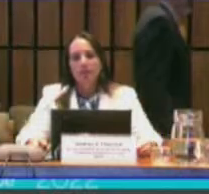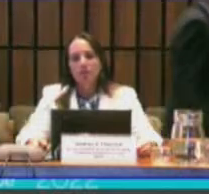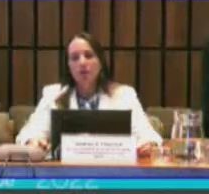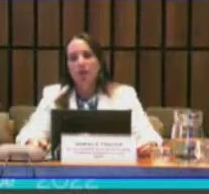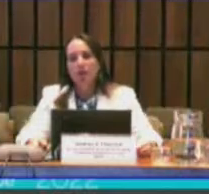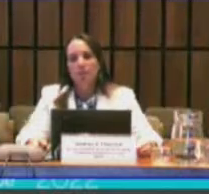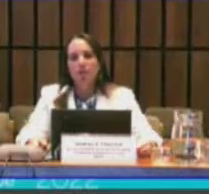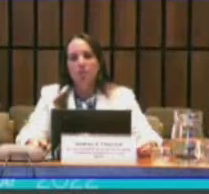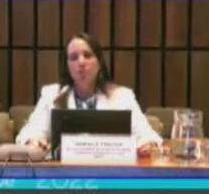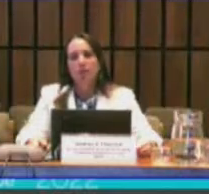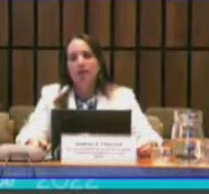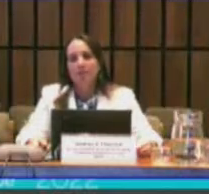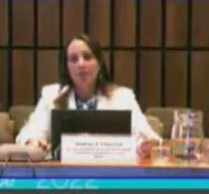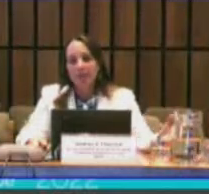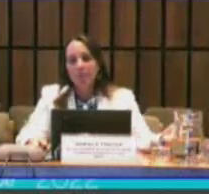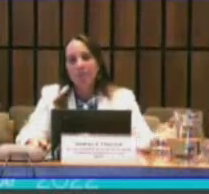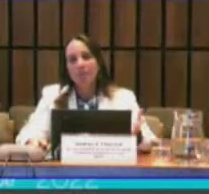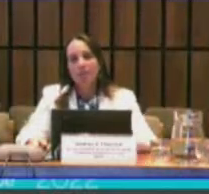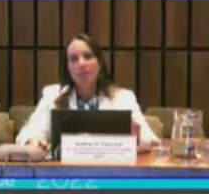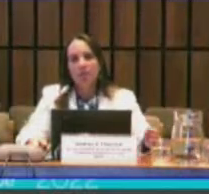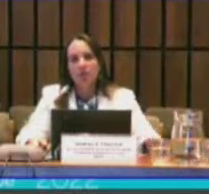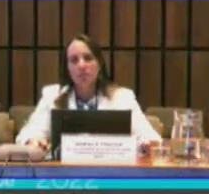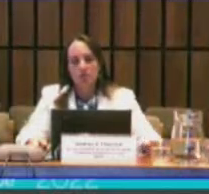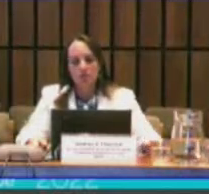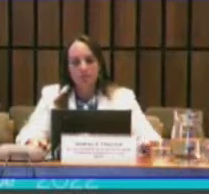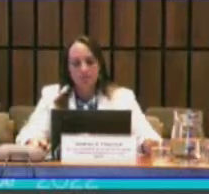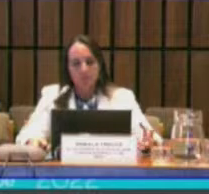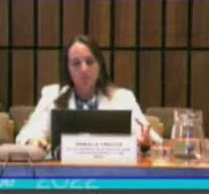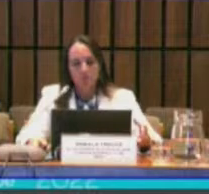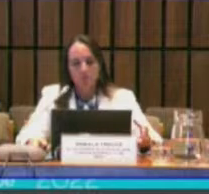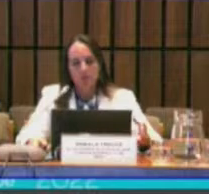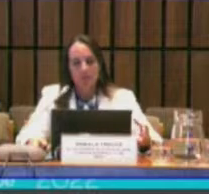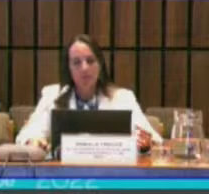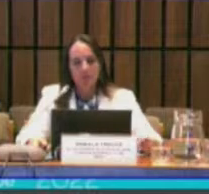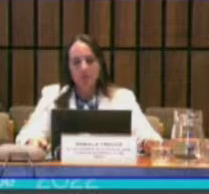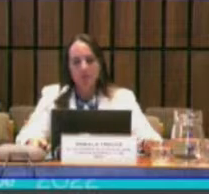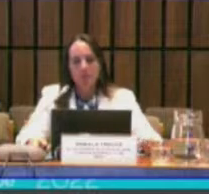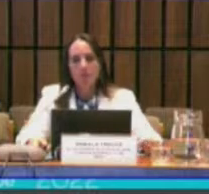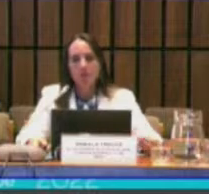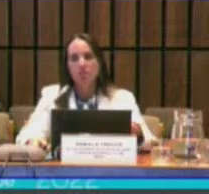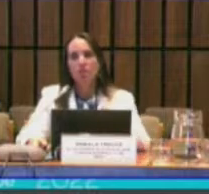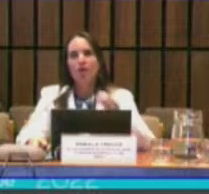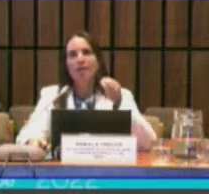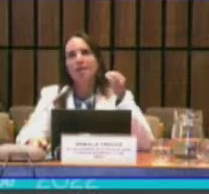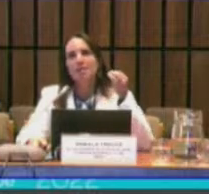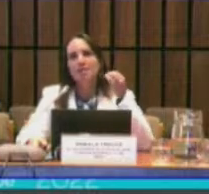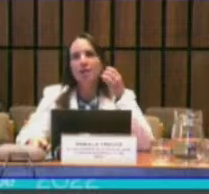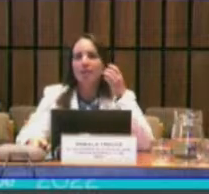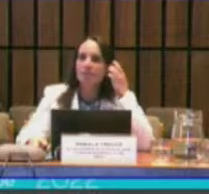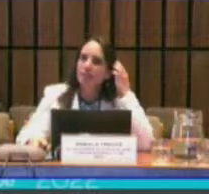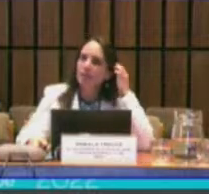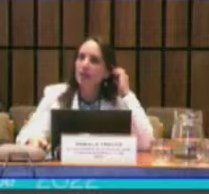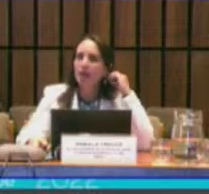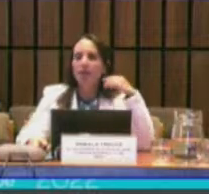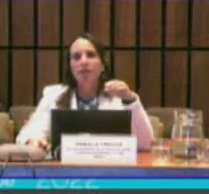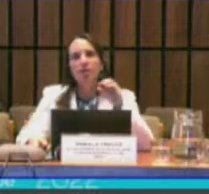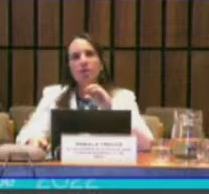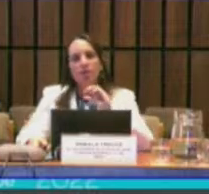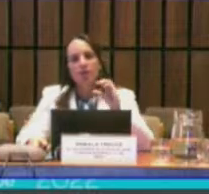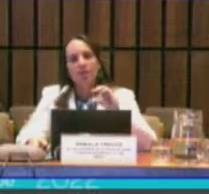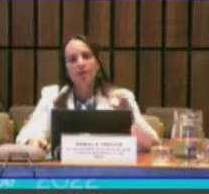for a long time during the pandemic, and much of the population